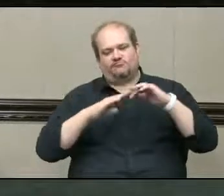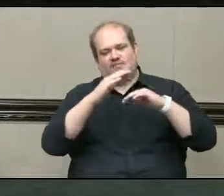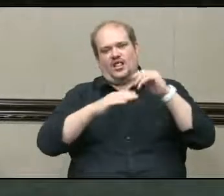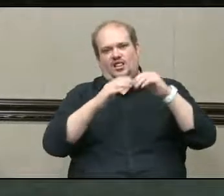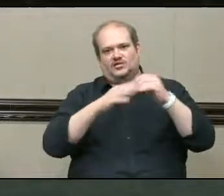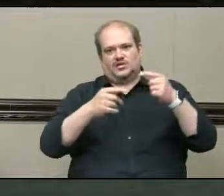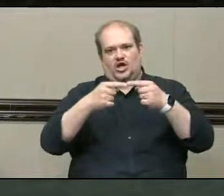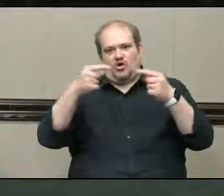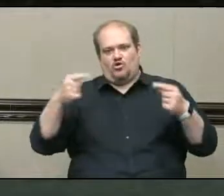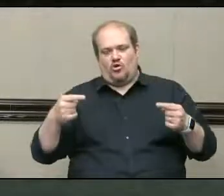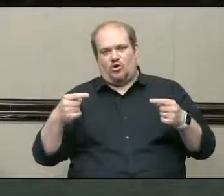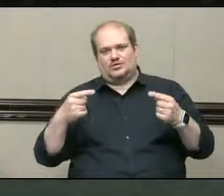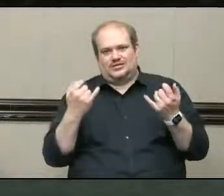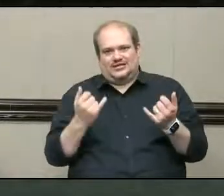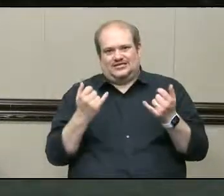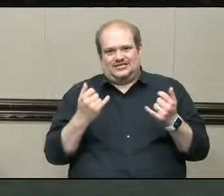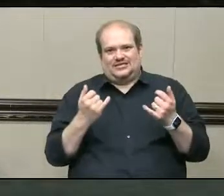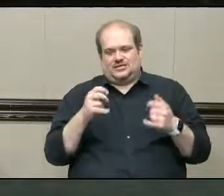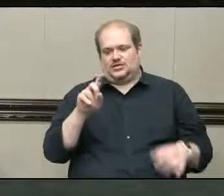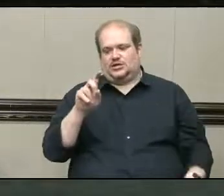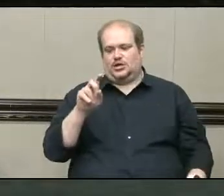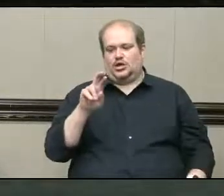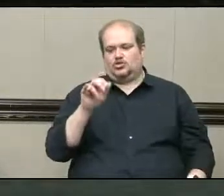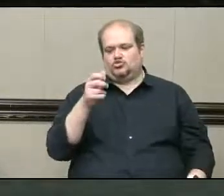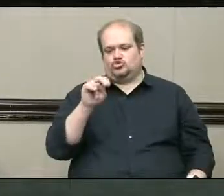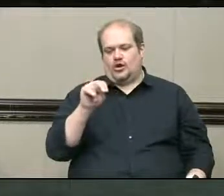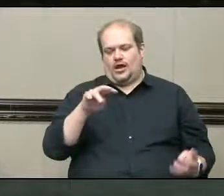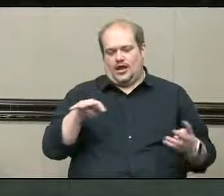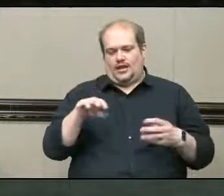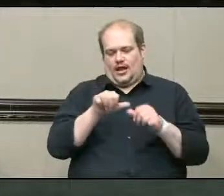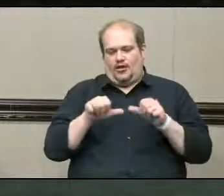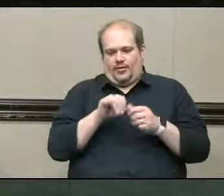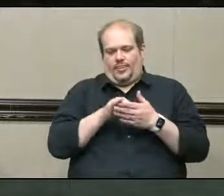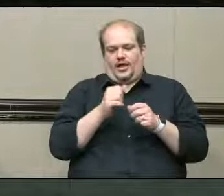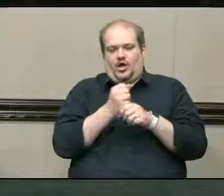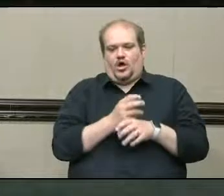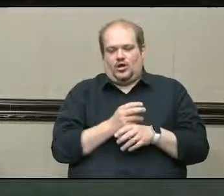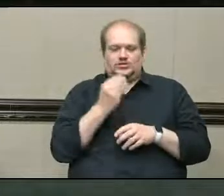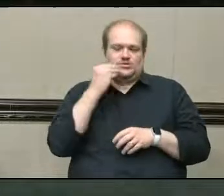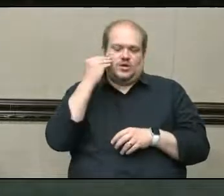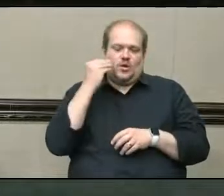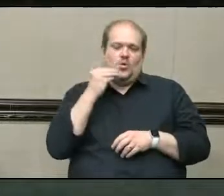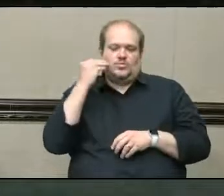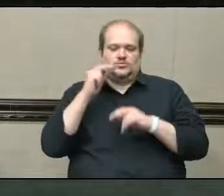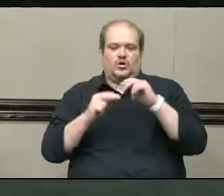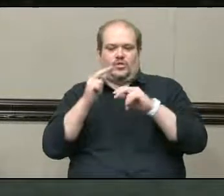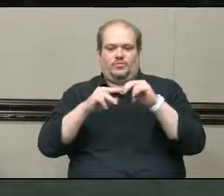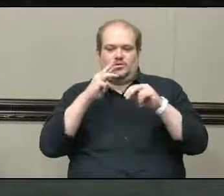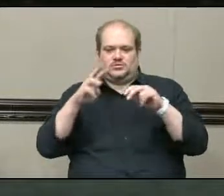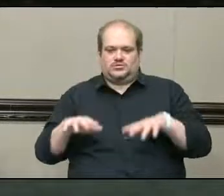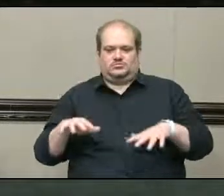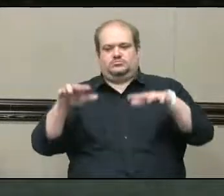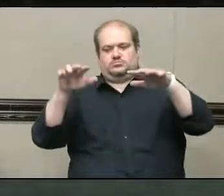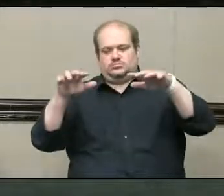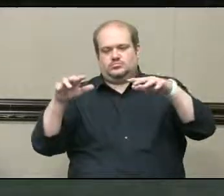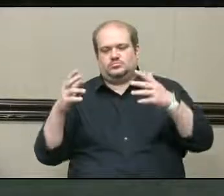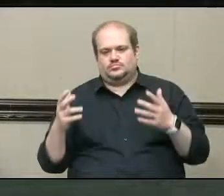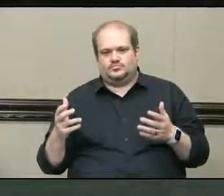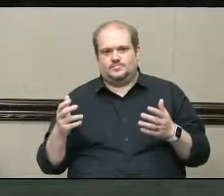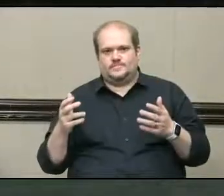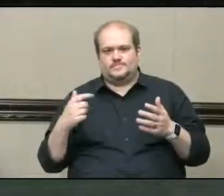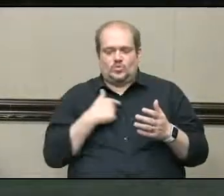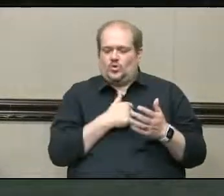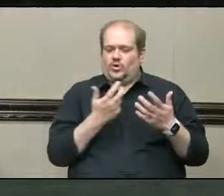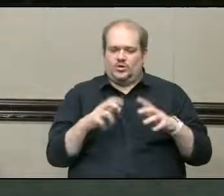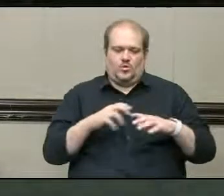building across a existing drainage area that causes those homes or those buildings as part of that development to become